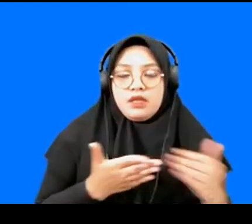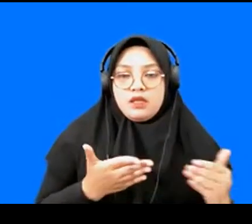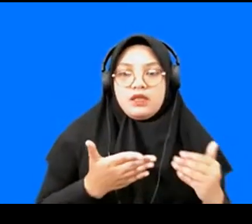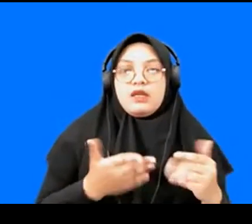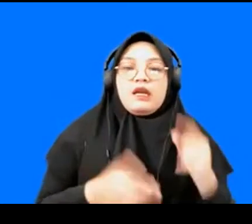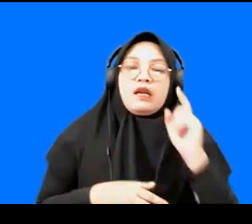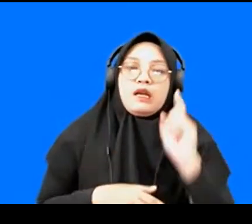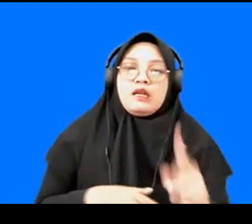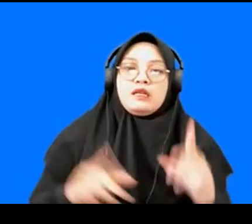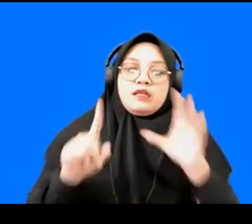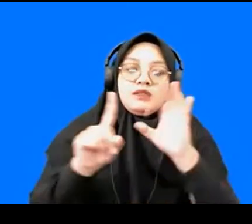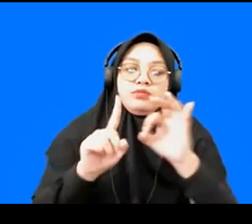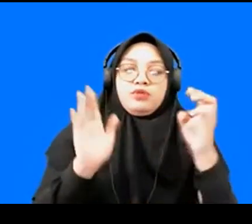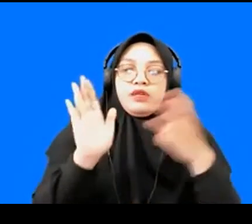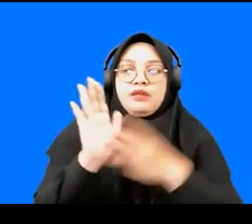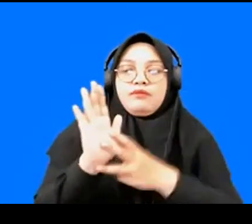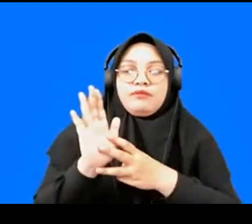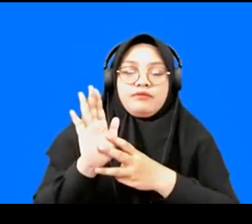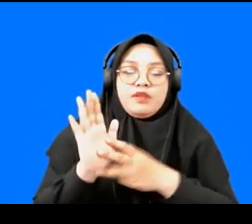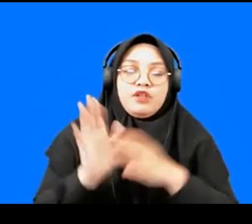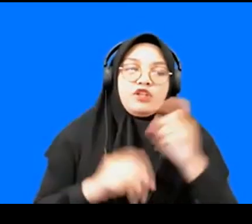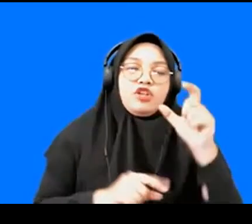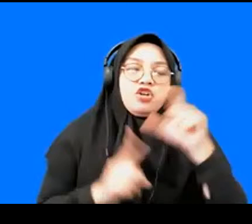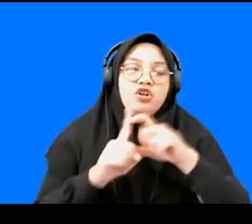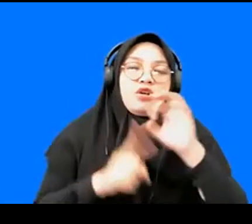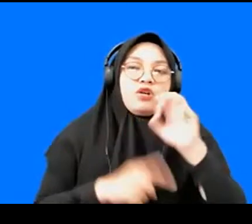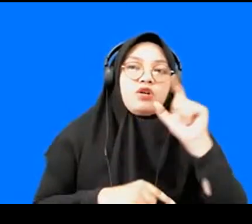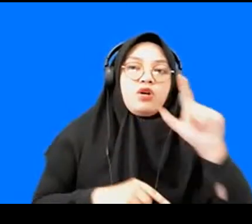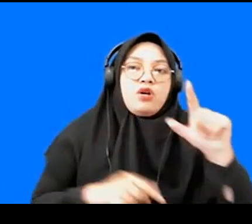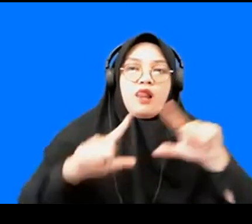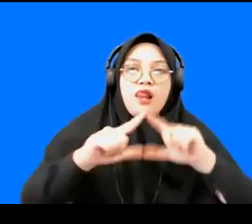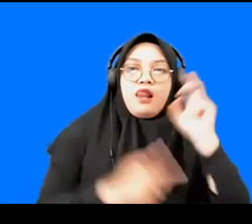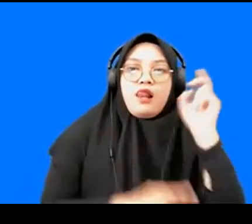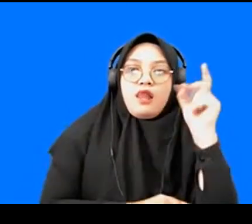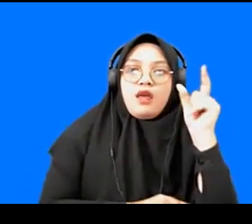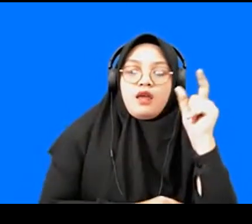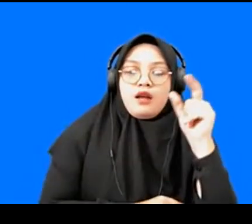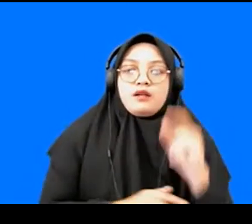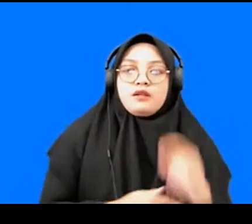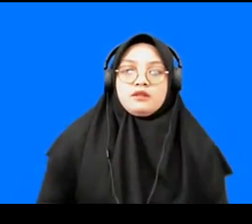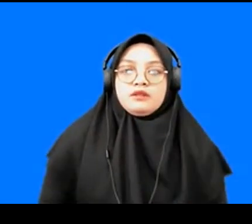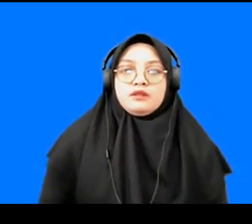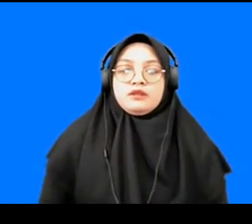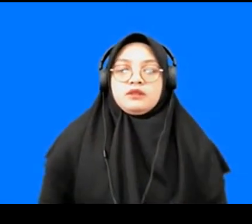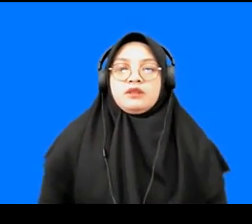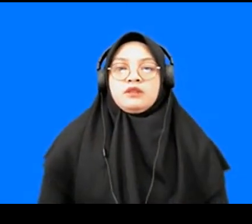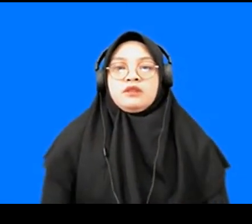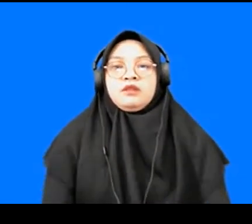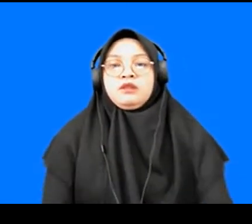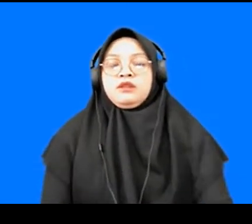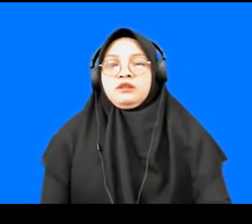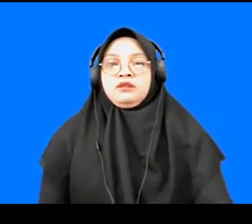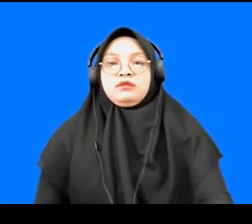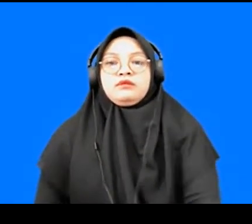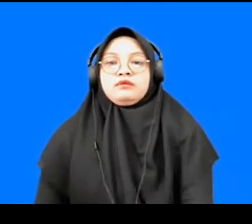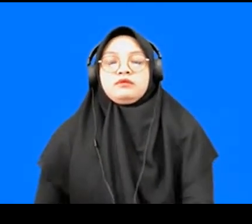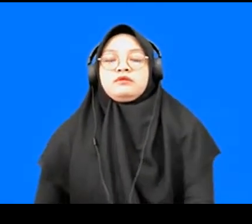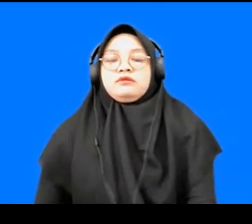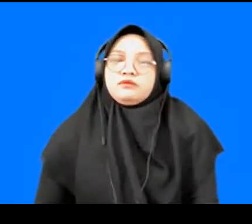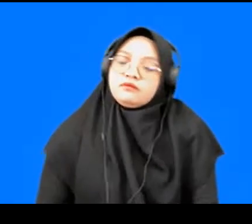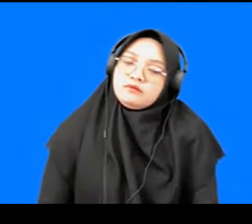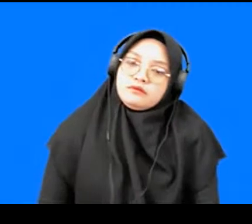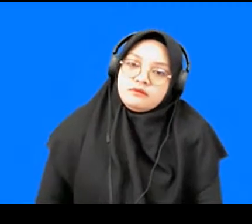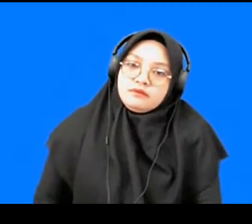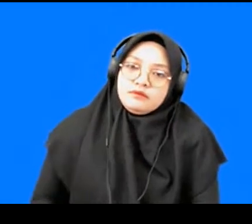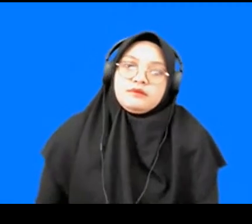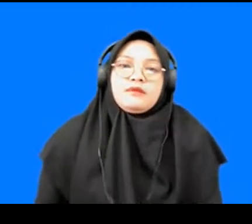say, $100 billion US dollars. Mm-hmm. That's what is called a non-taxable event. So because they are not selling it, right?